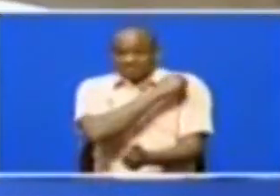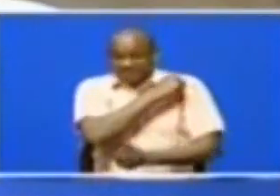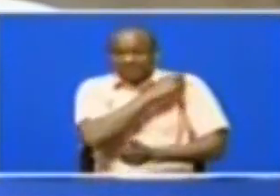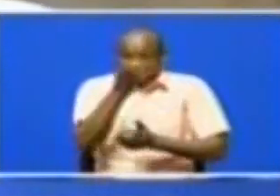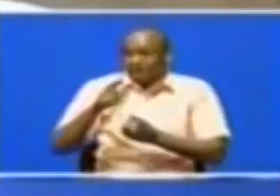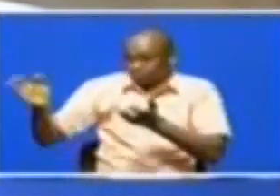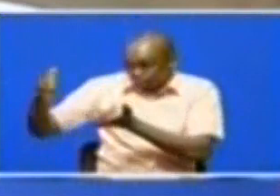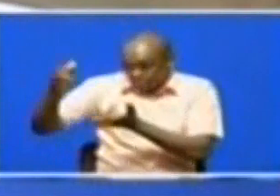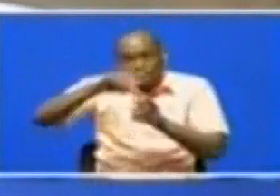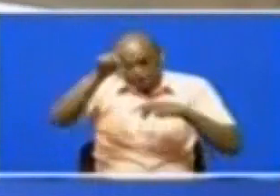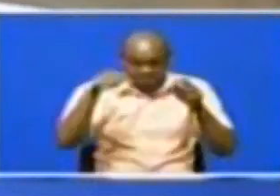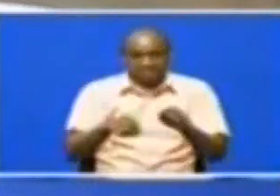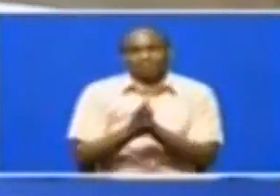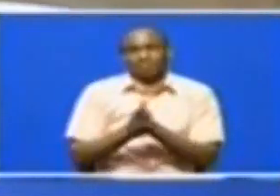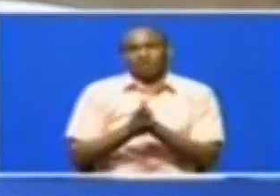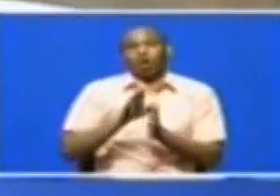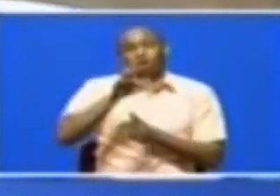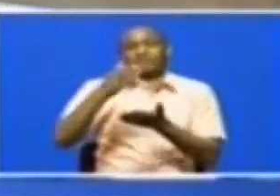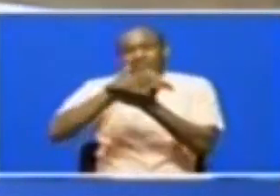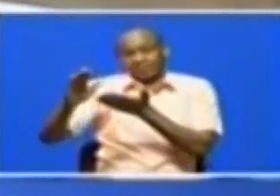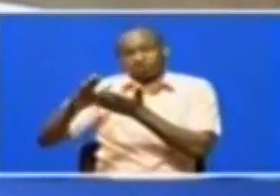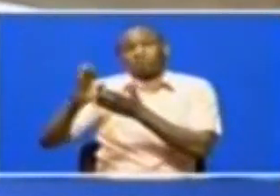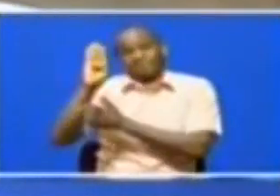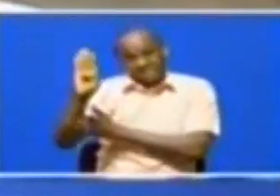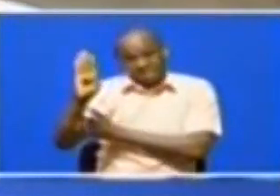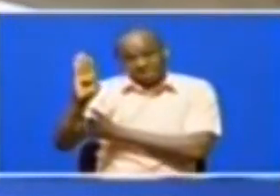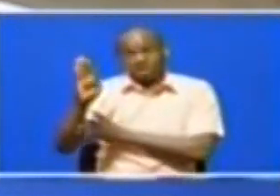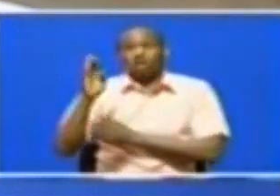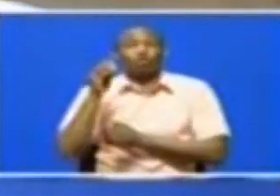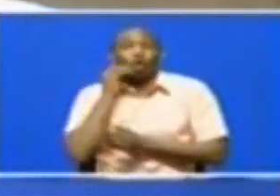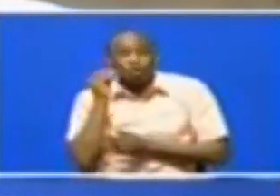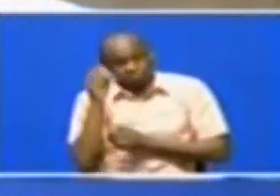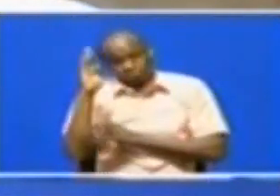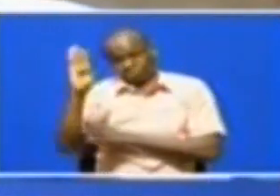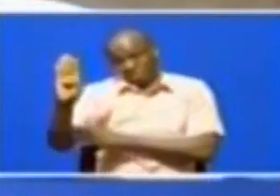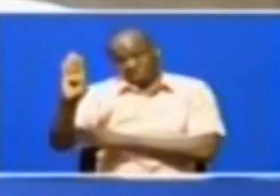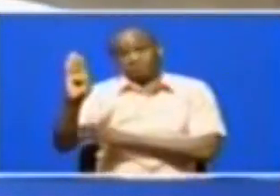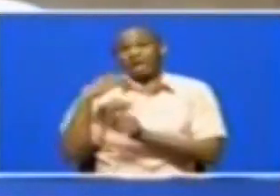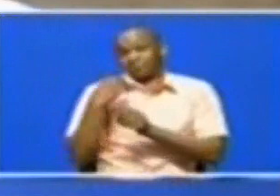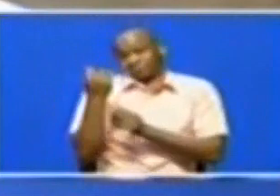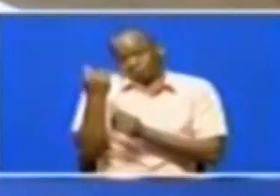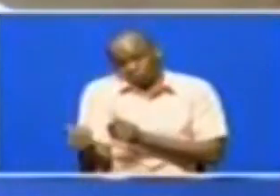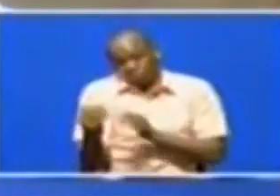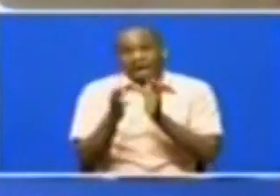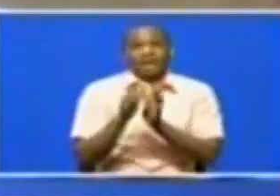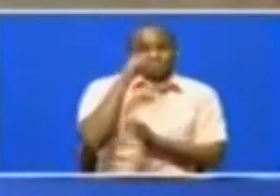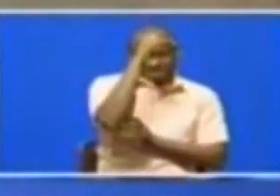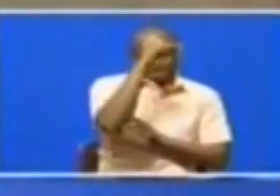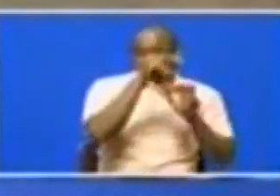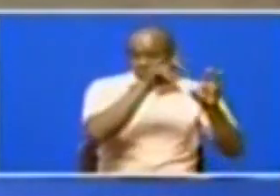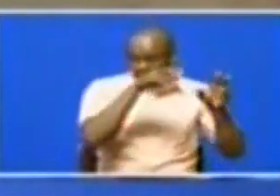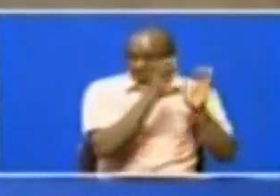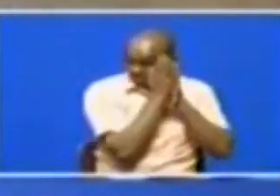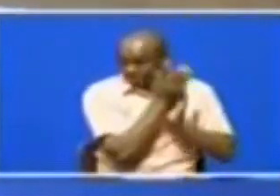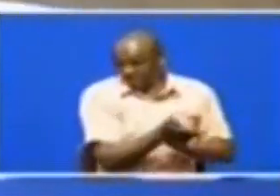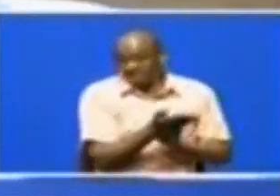school. So we left the Section B dorm. We have two sections in school, the junior section and the senior section. So